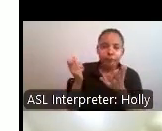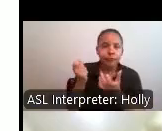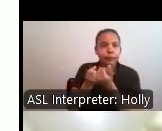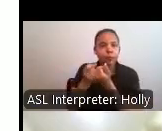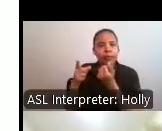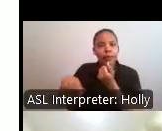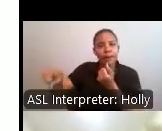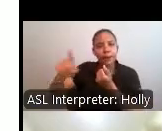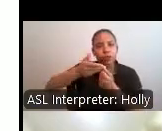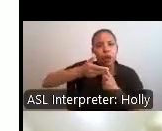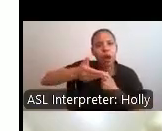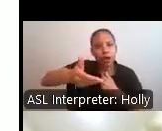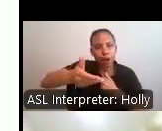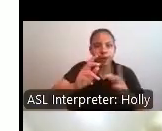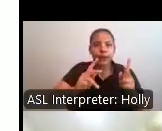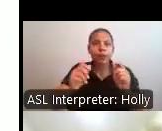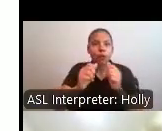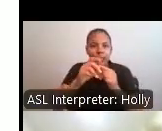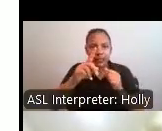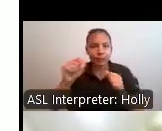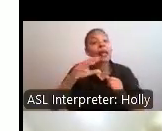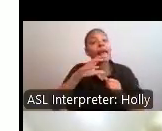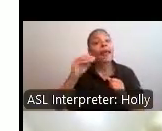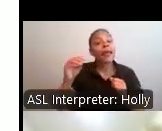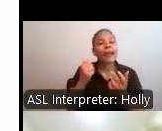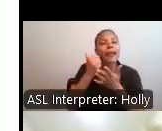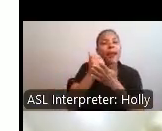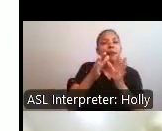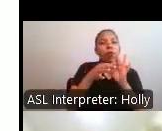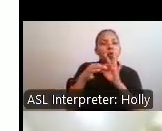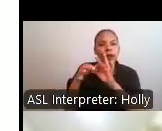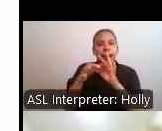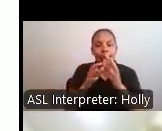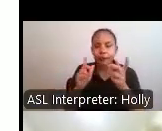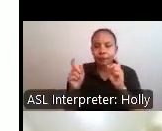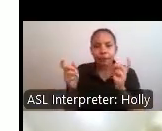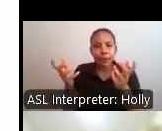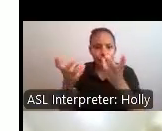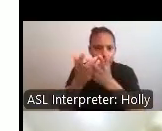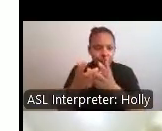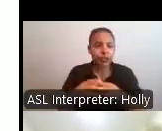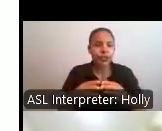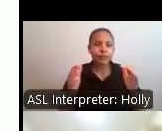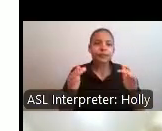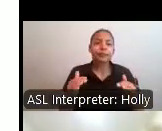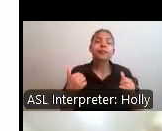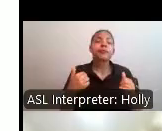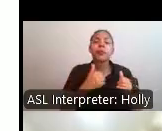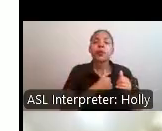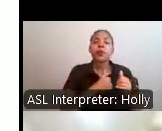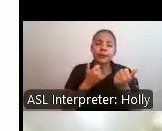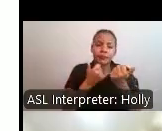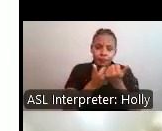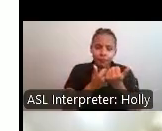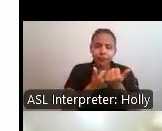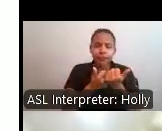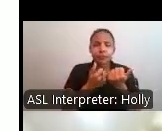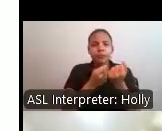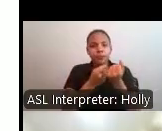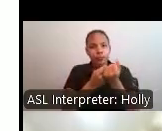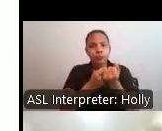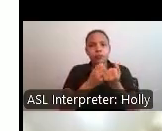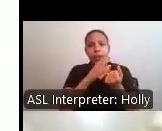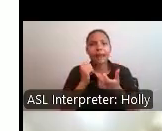implementing accommodations in the workplace. We help coordinate and facilitate the integrated resource teams that we host in our localized